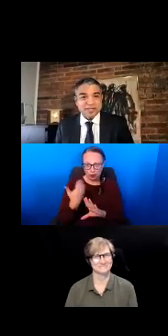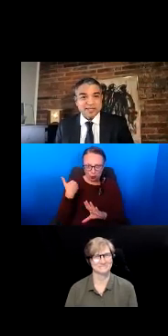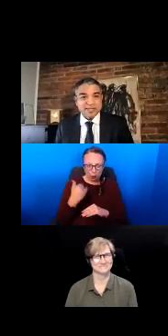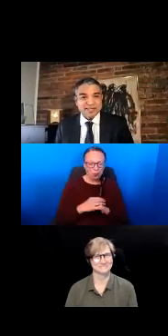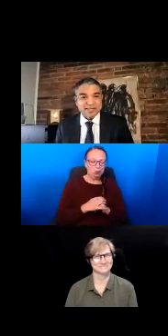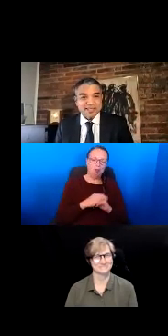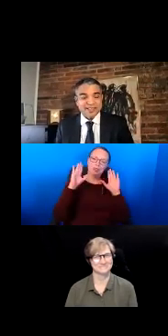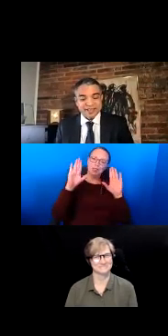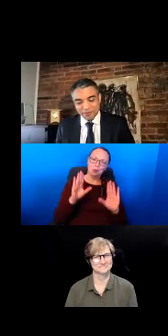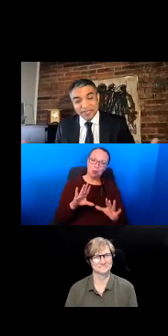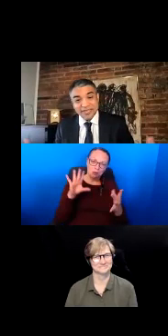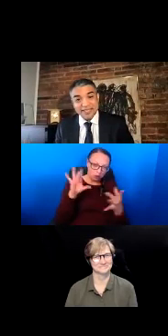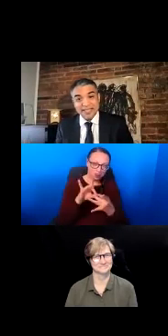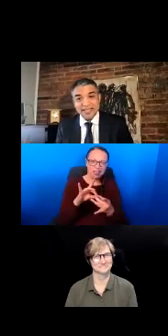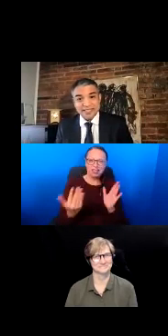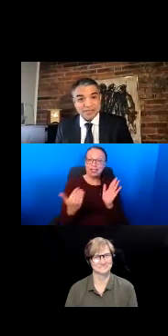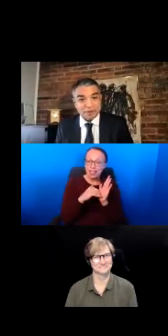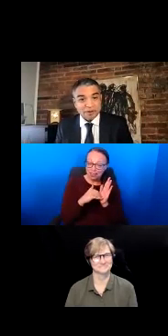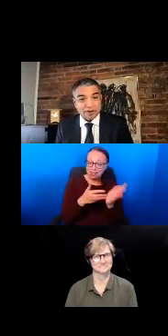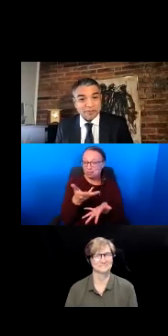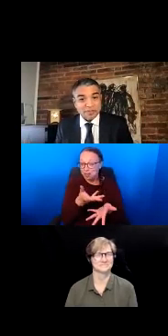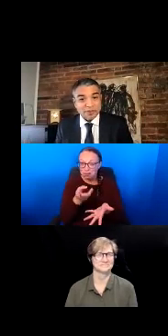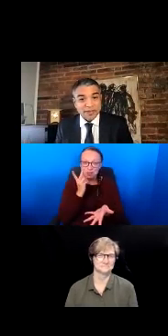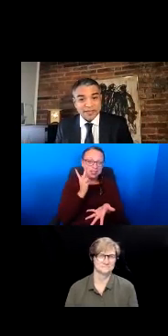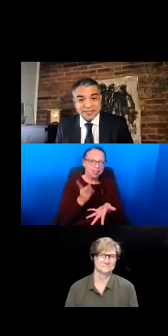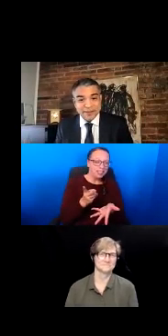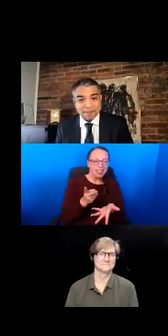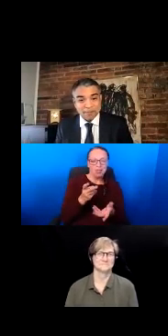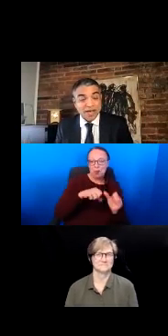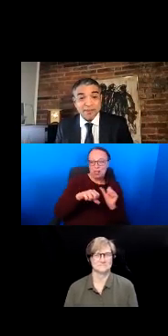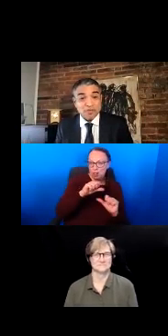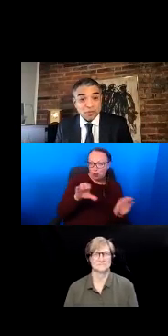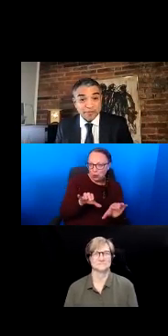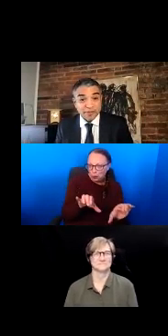able to reconnect and see what we're up to. And